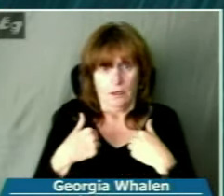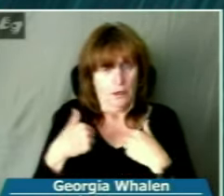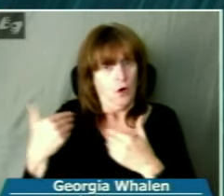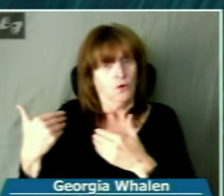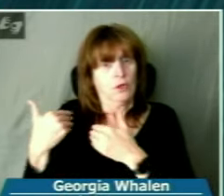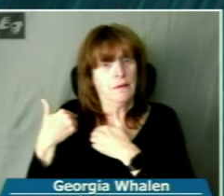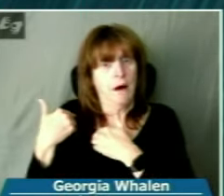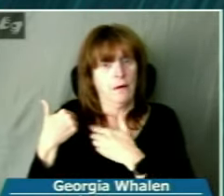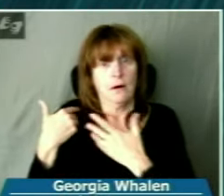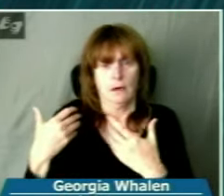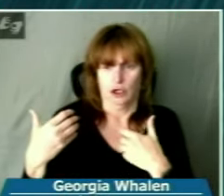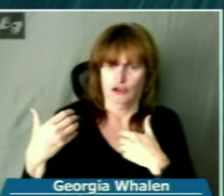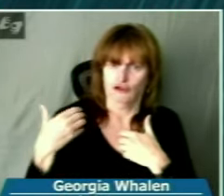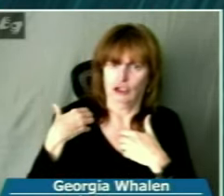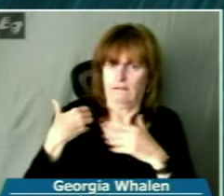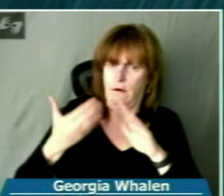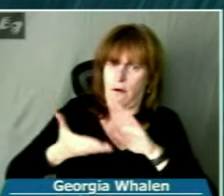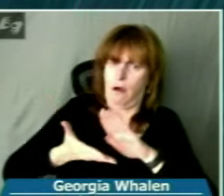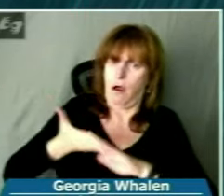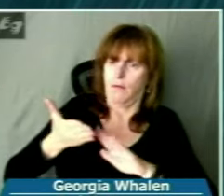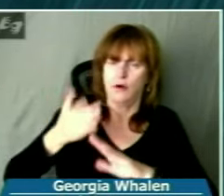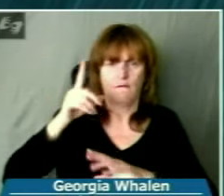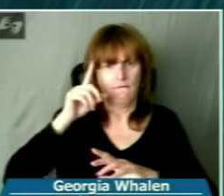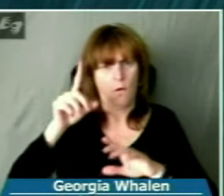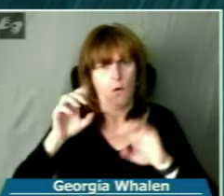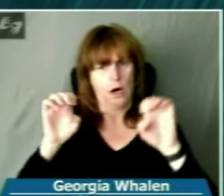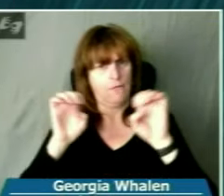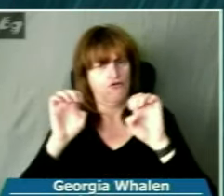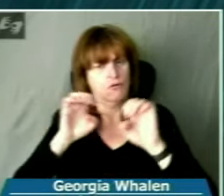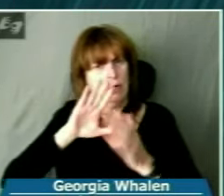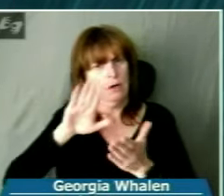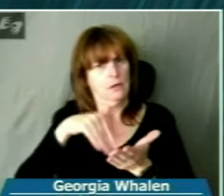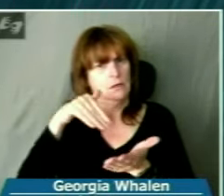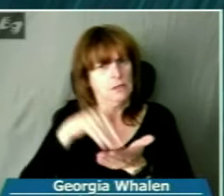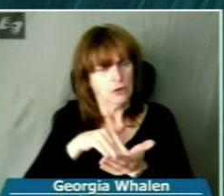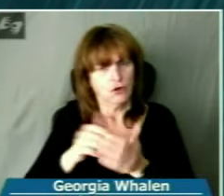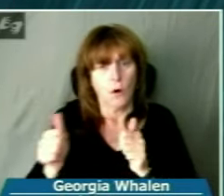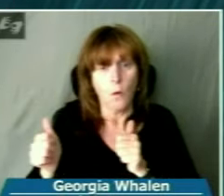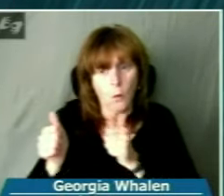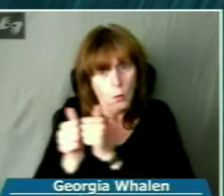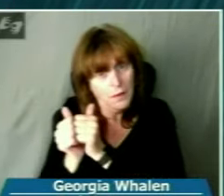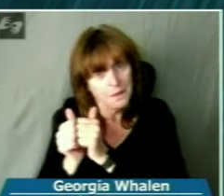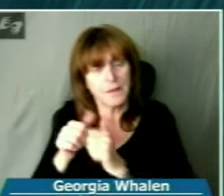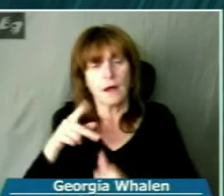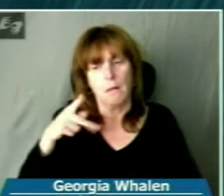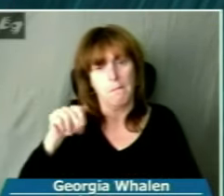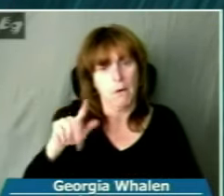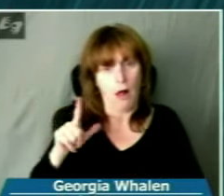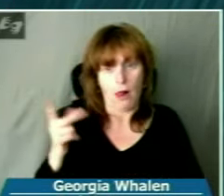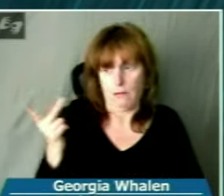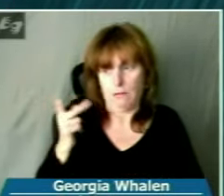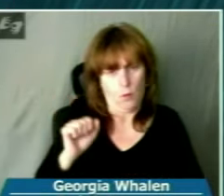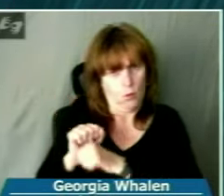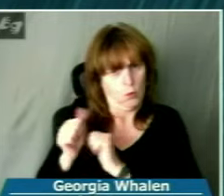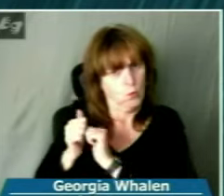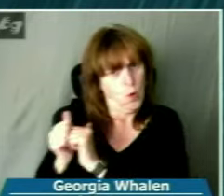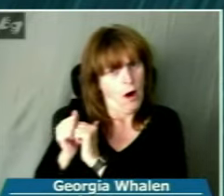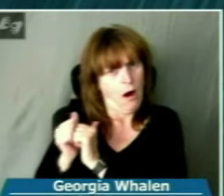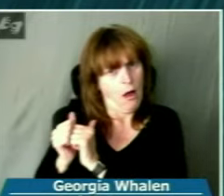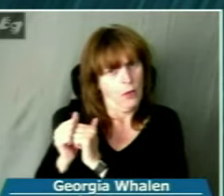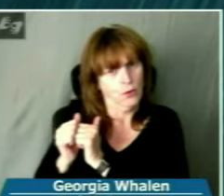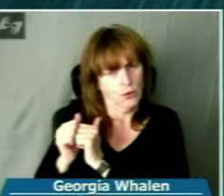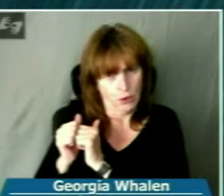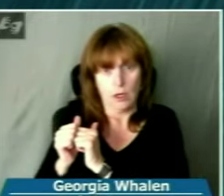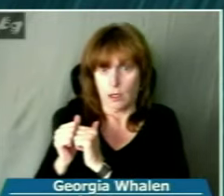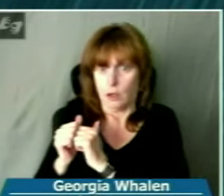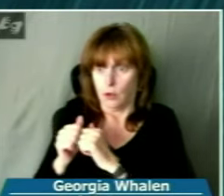chief for our emergency operations center, working alongside with Paul. And really early on, it was an all hands on